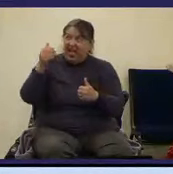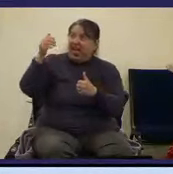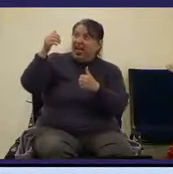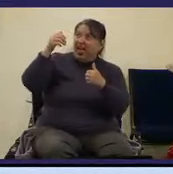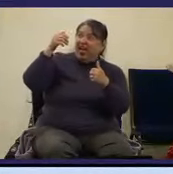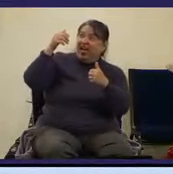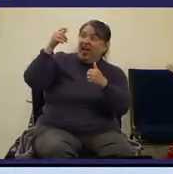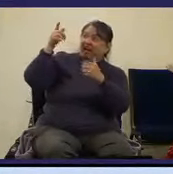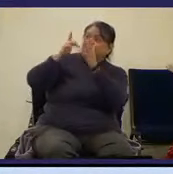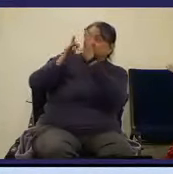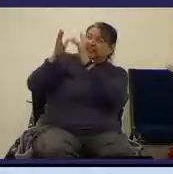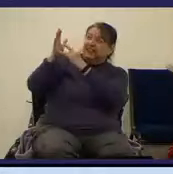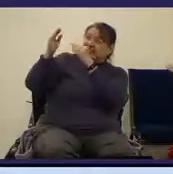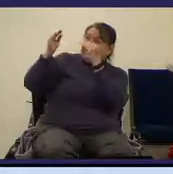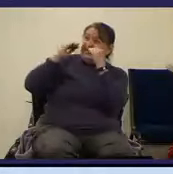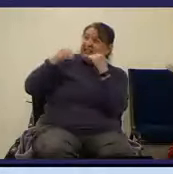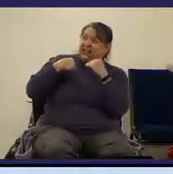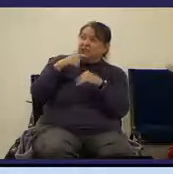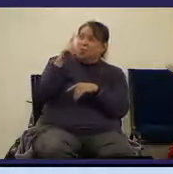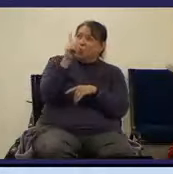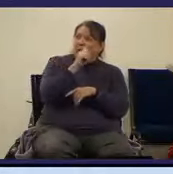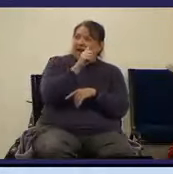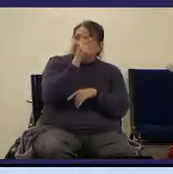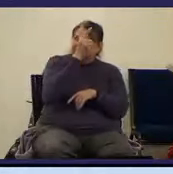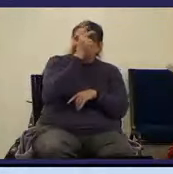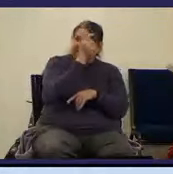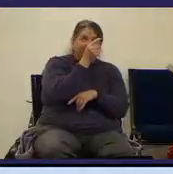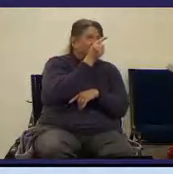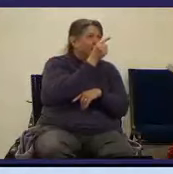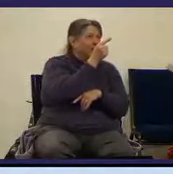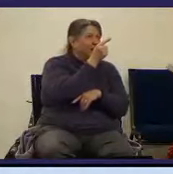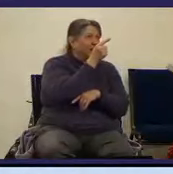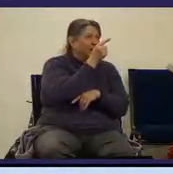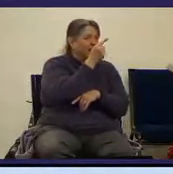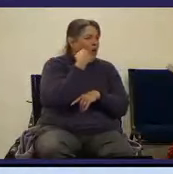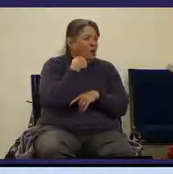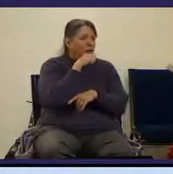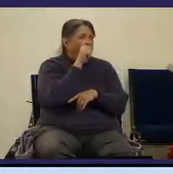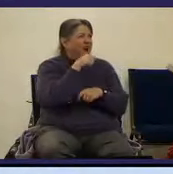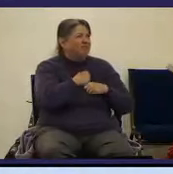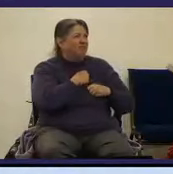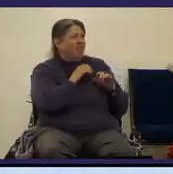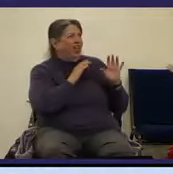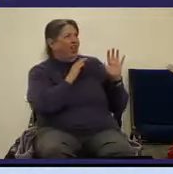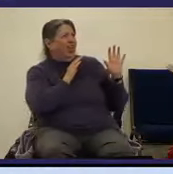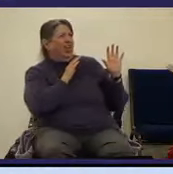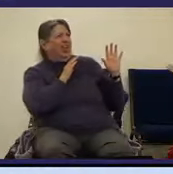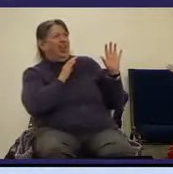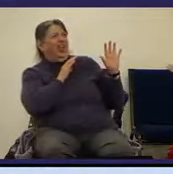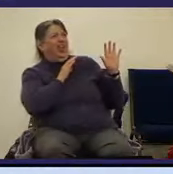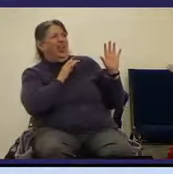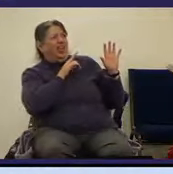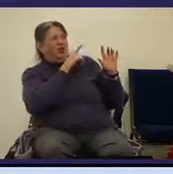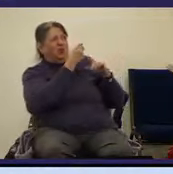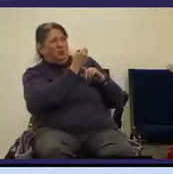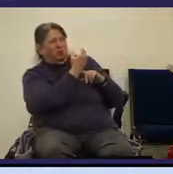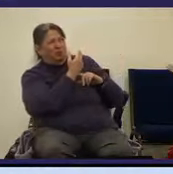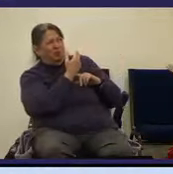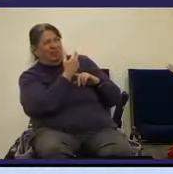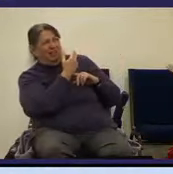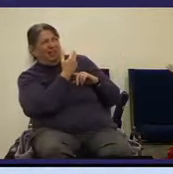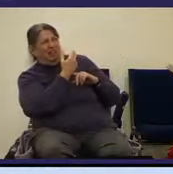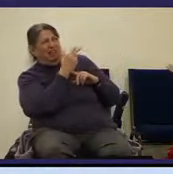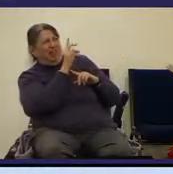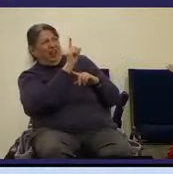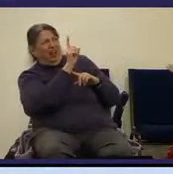is and what he does, but do not for one moment give in to him when he tells you that he can conquer you or that